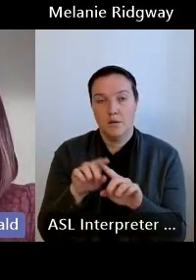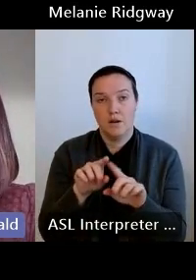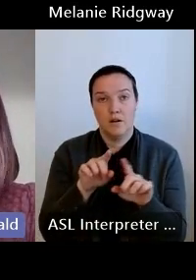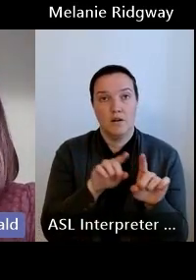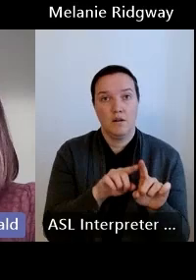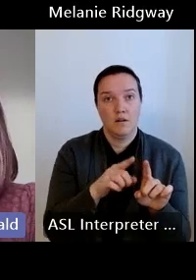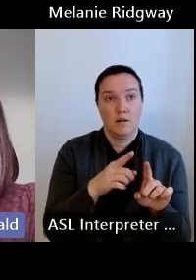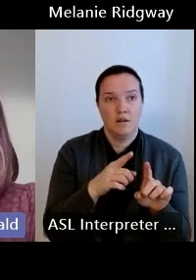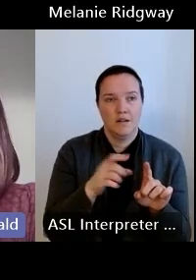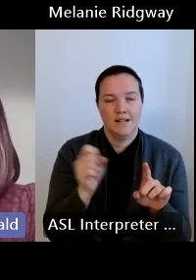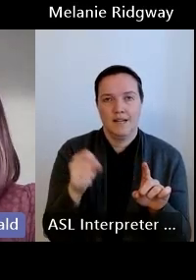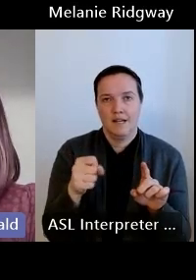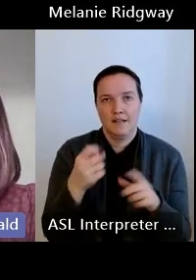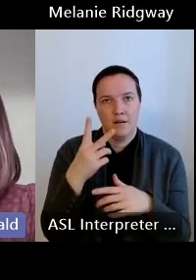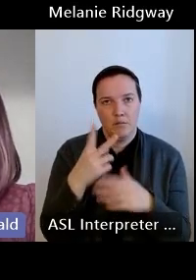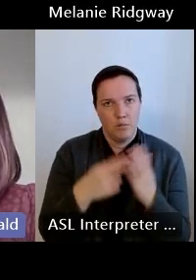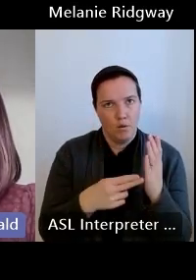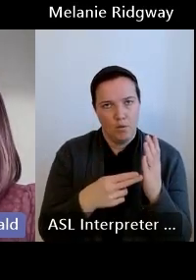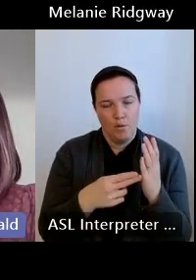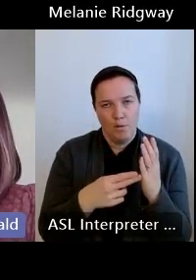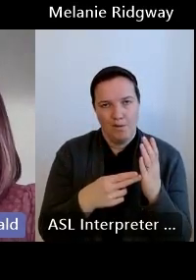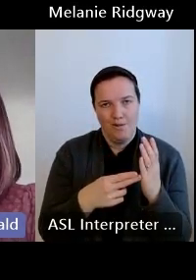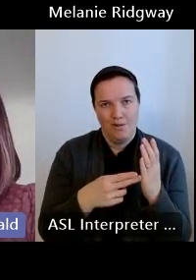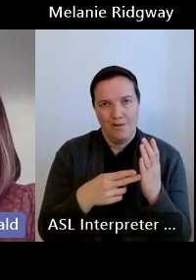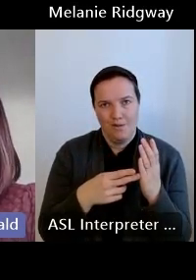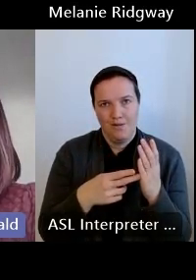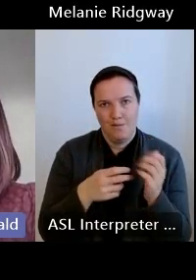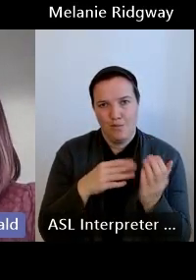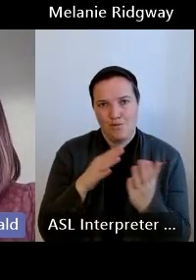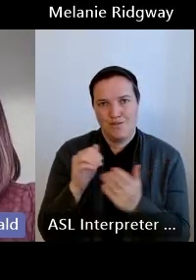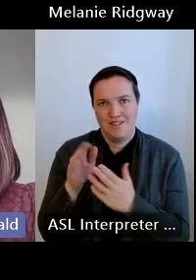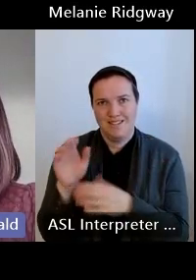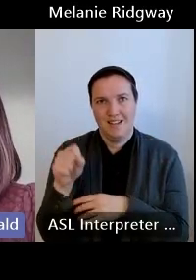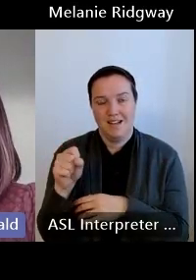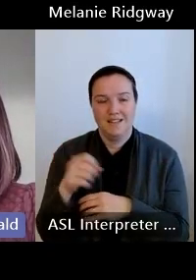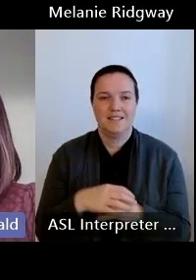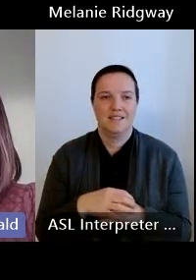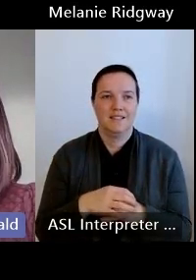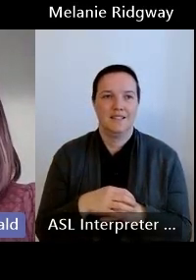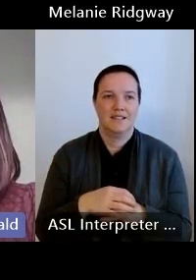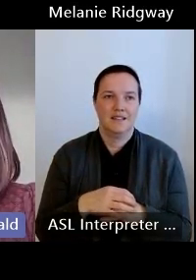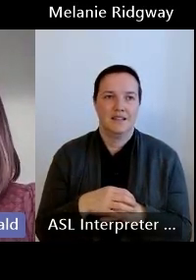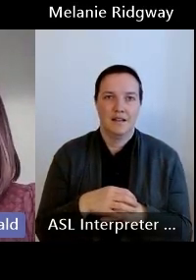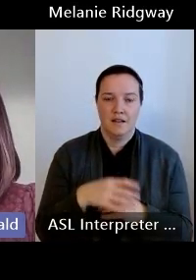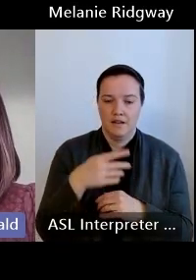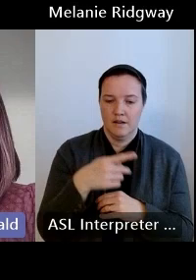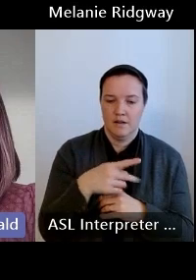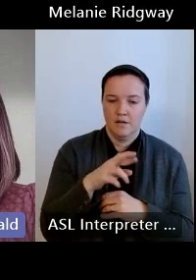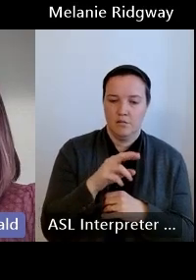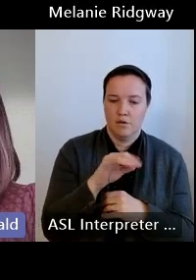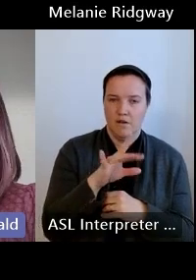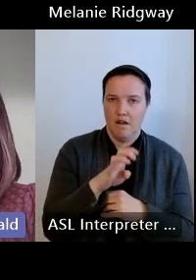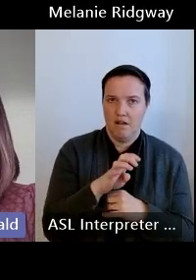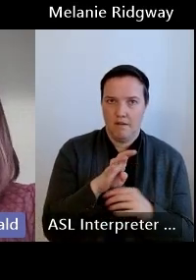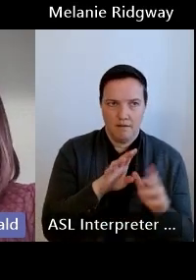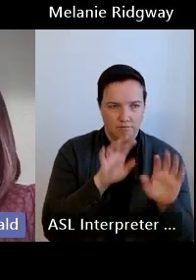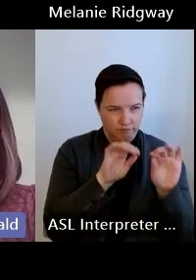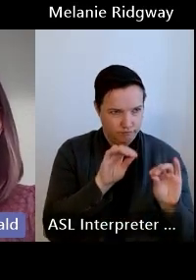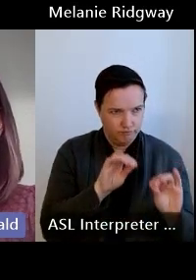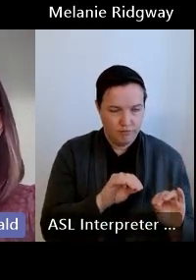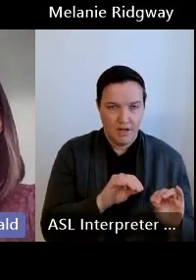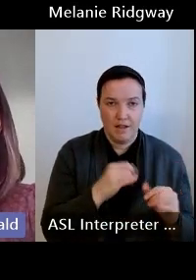also, yes, in both senses too. If you, as you're building a profile, one of the options or one of the